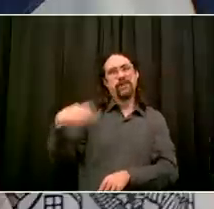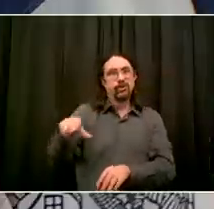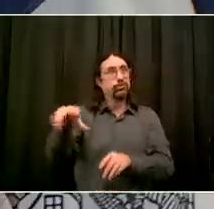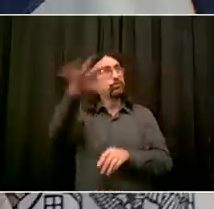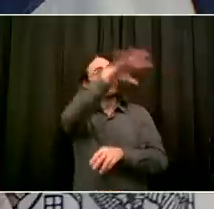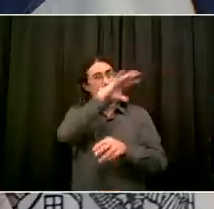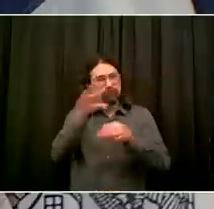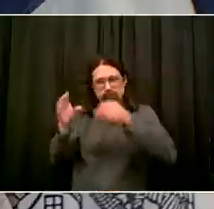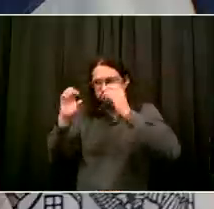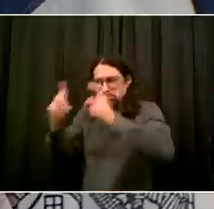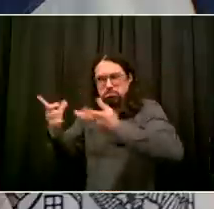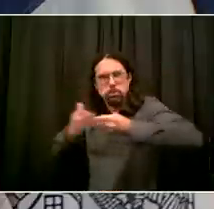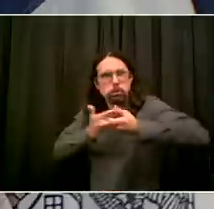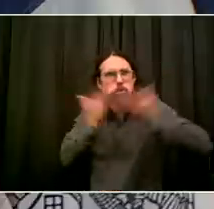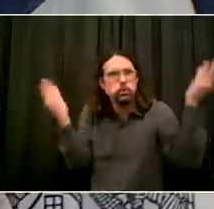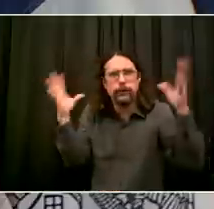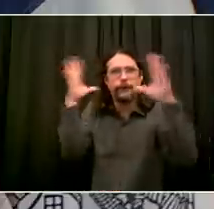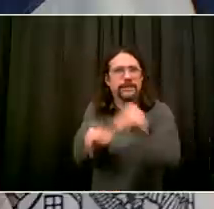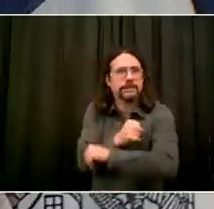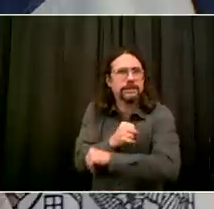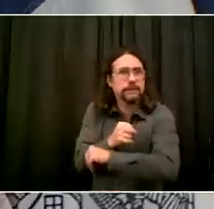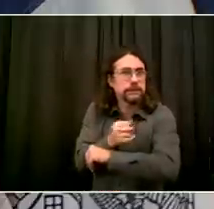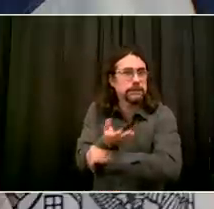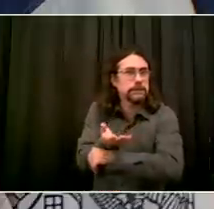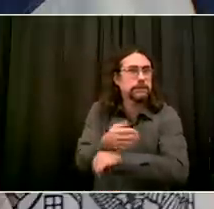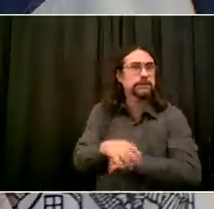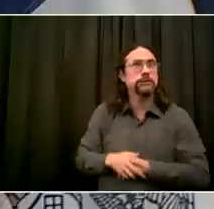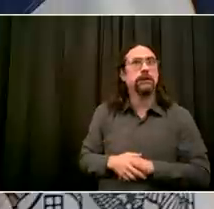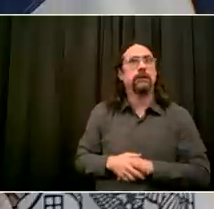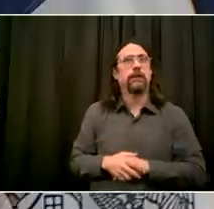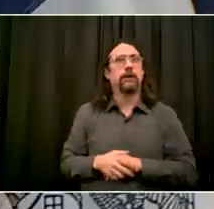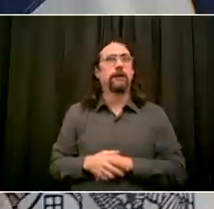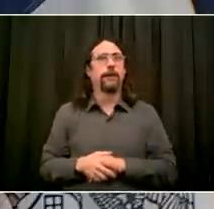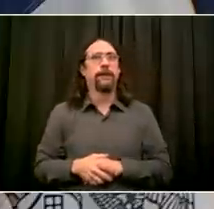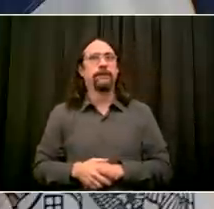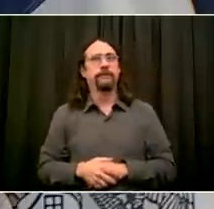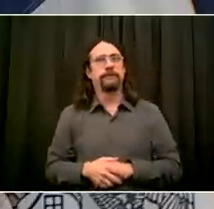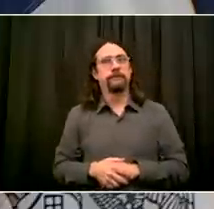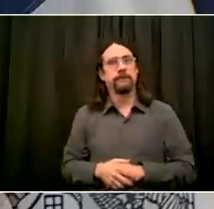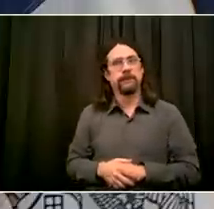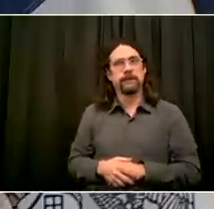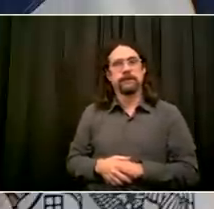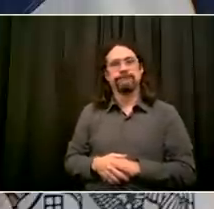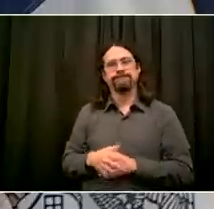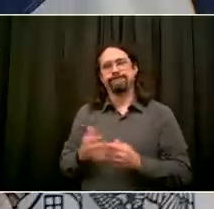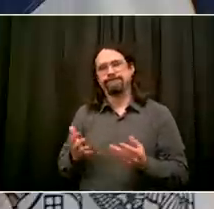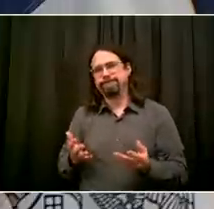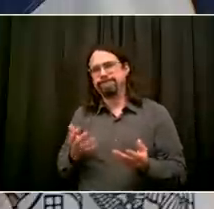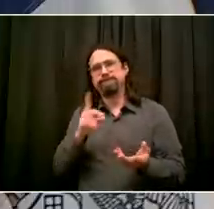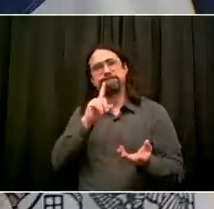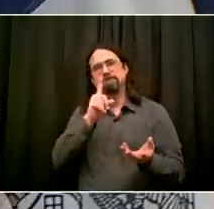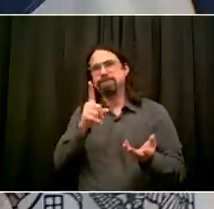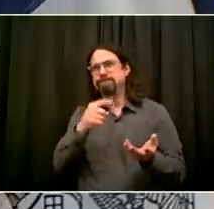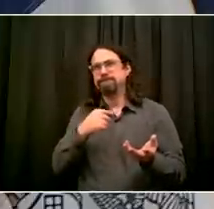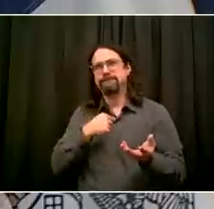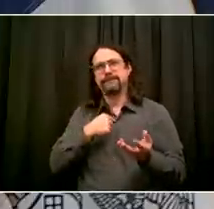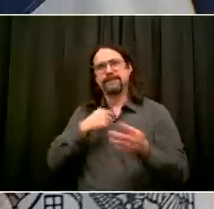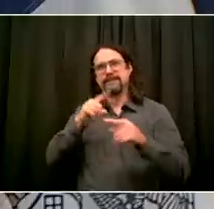I think there's plenty of good messaging coming from community leaders and institutions telling people how important it